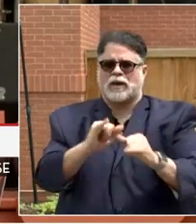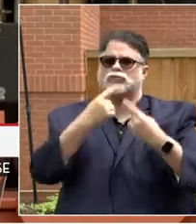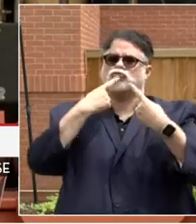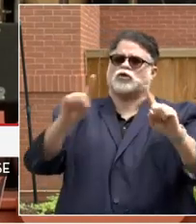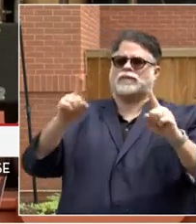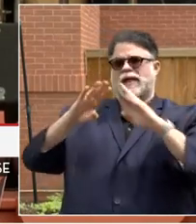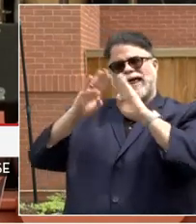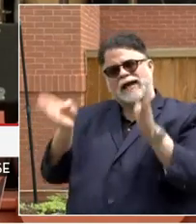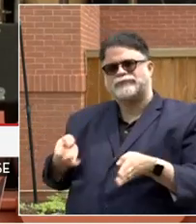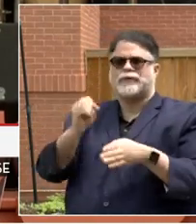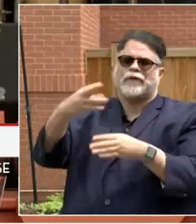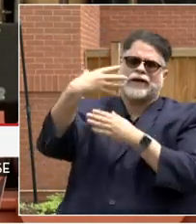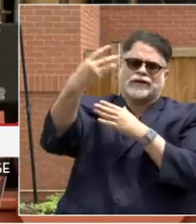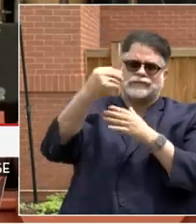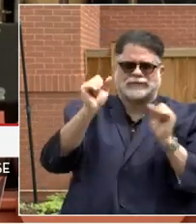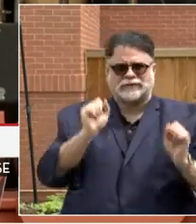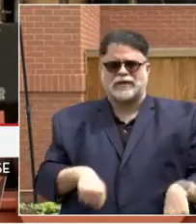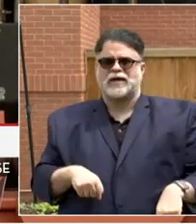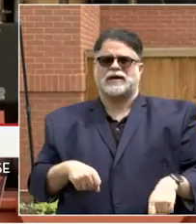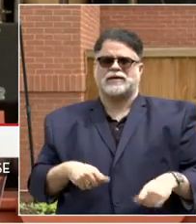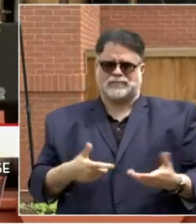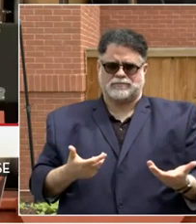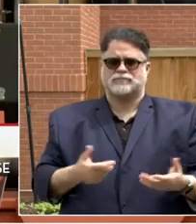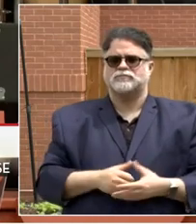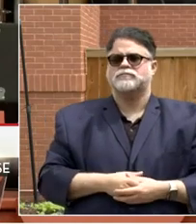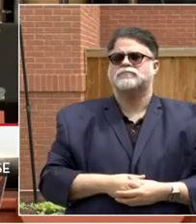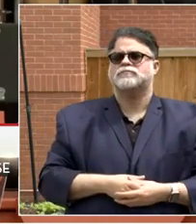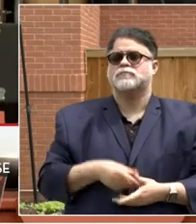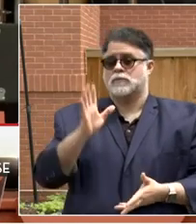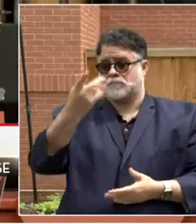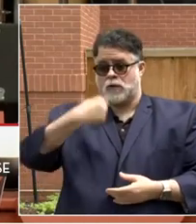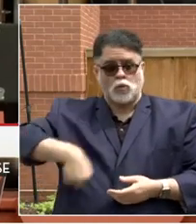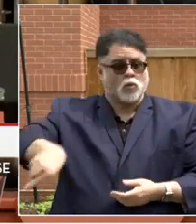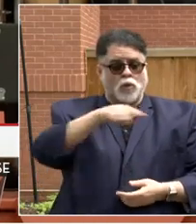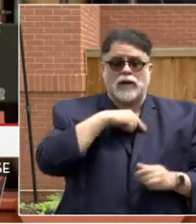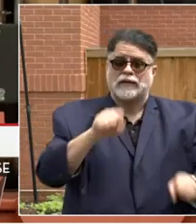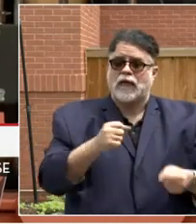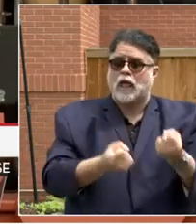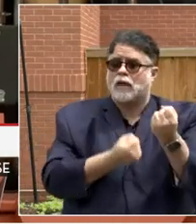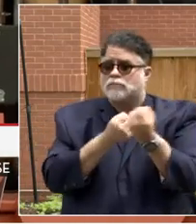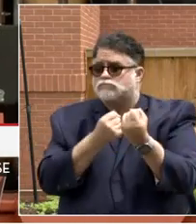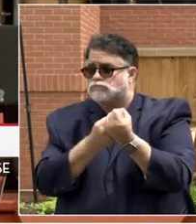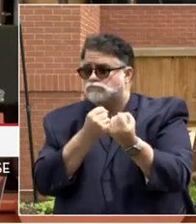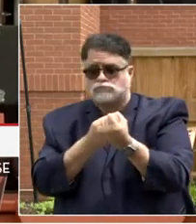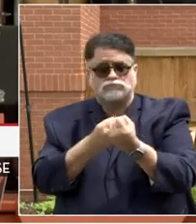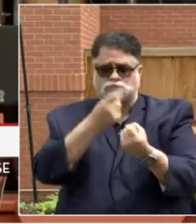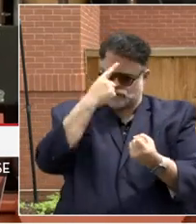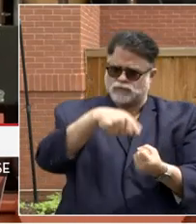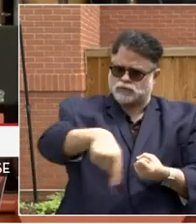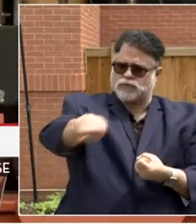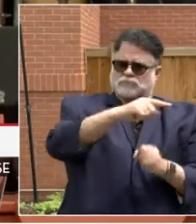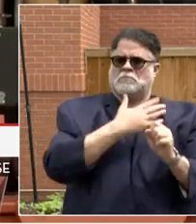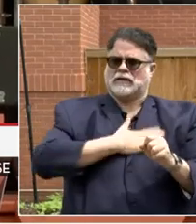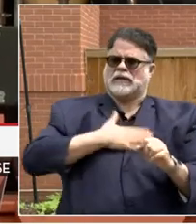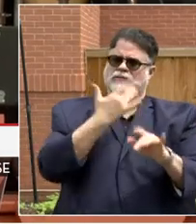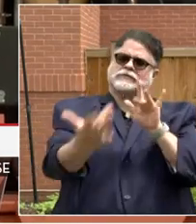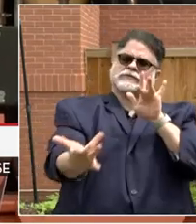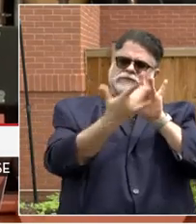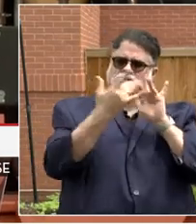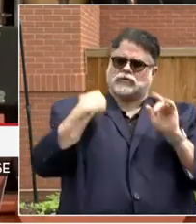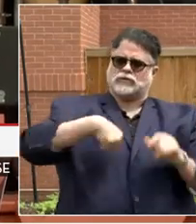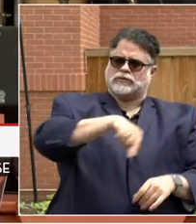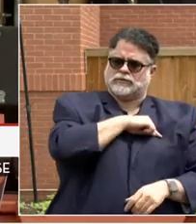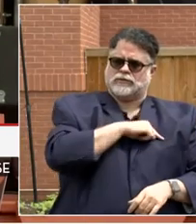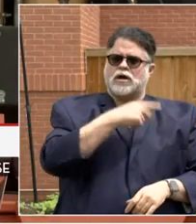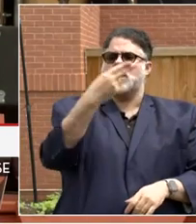that for everybody who needs help, we want you to reach out to us. Linda Harley Harper is our gun violence